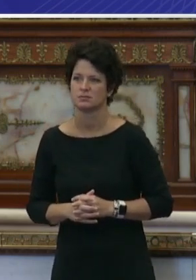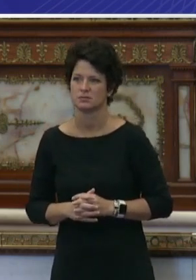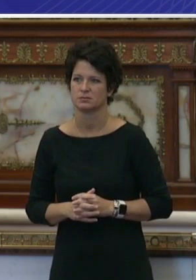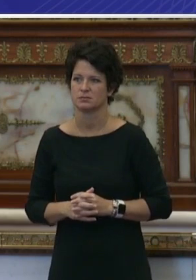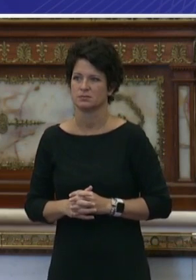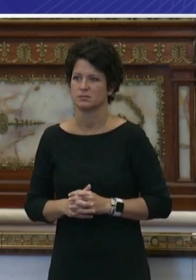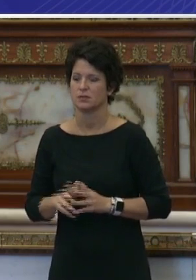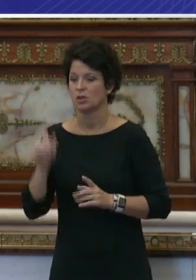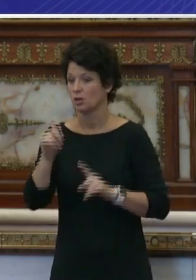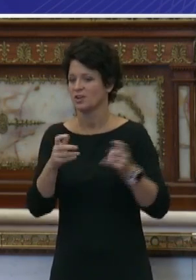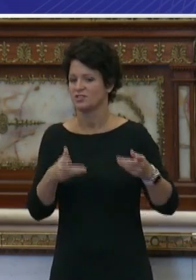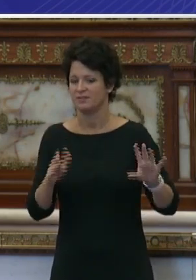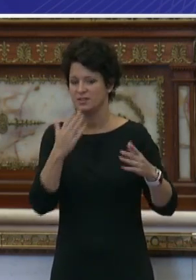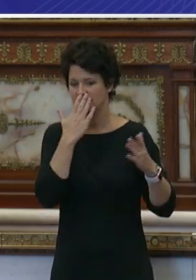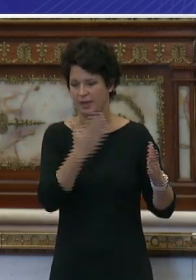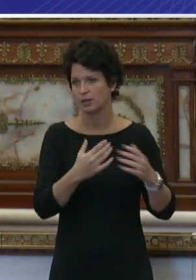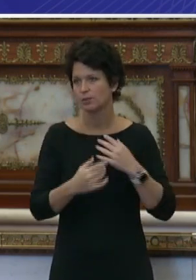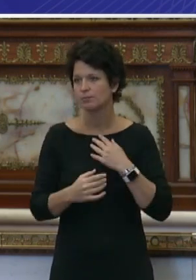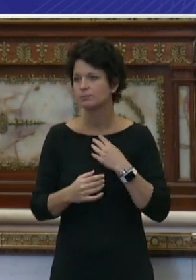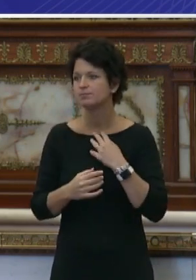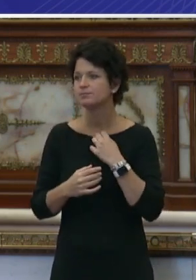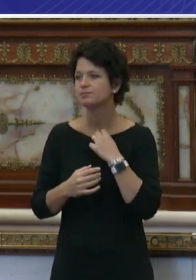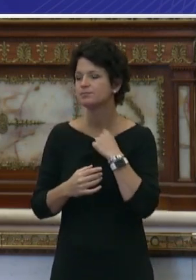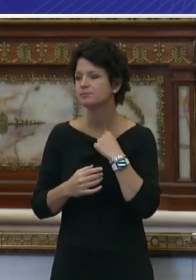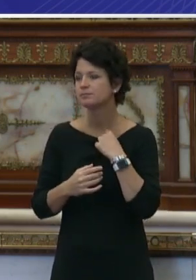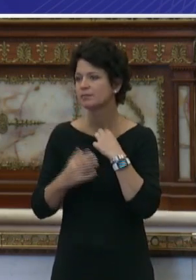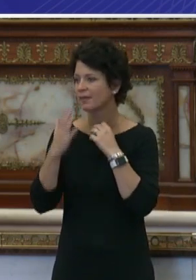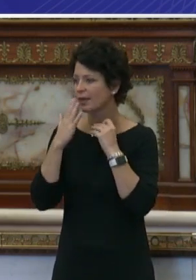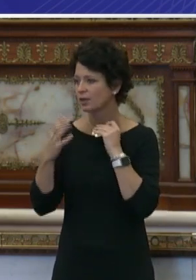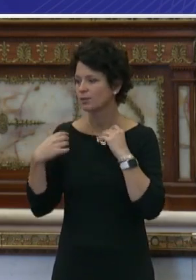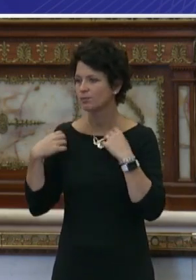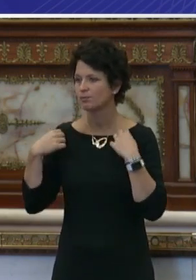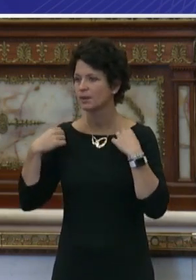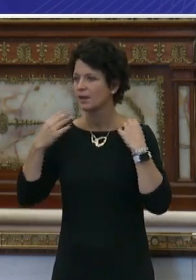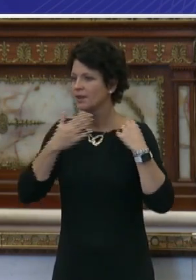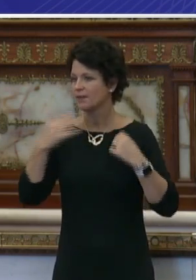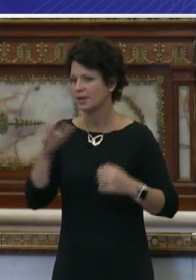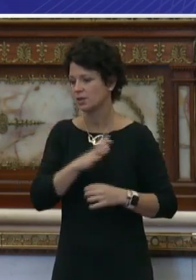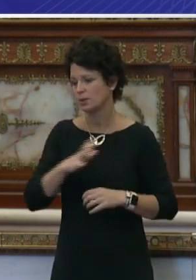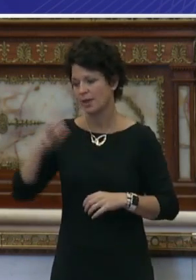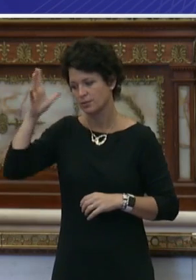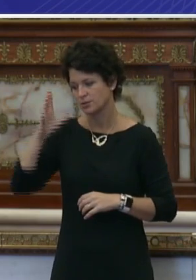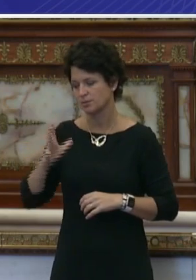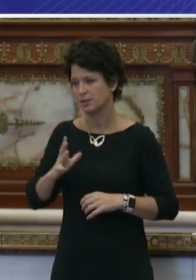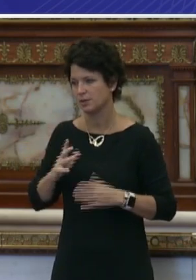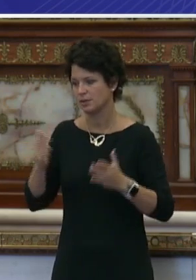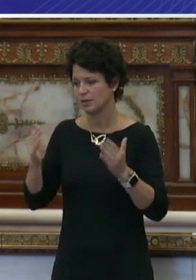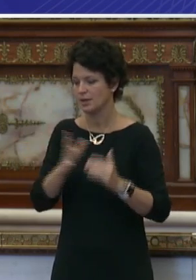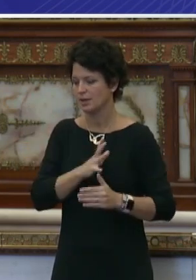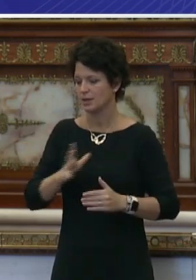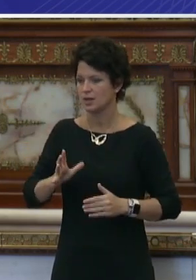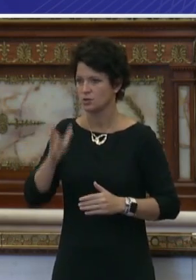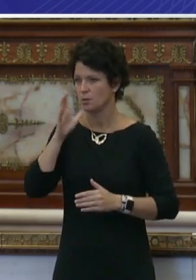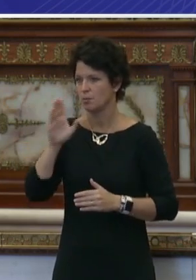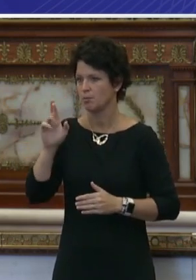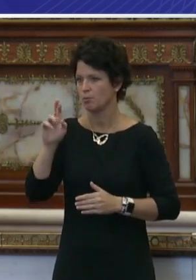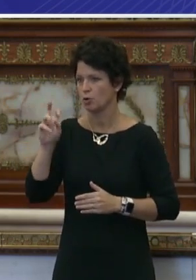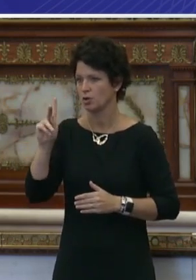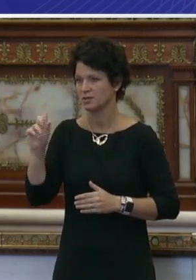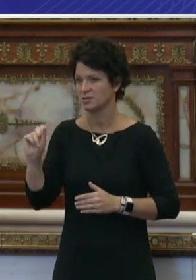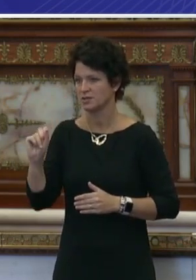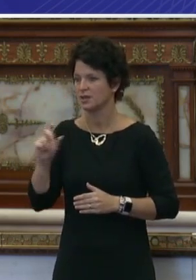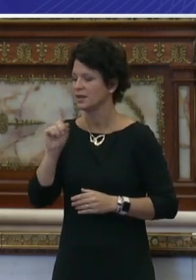Okay, I don't have any further questions at this time. Okay, thank you. Thank you, Councilman. Councilwoman Brooks?